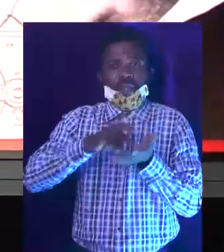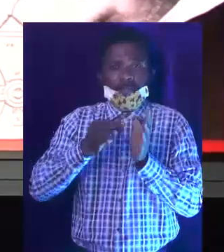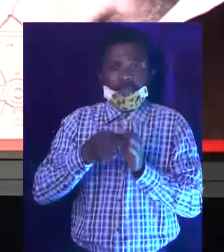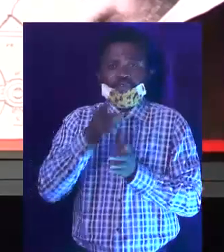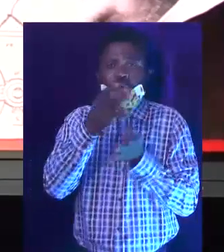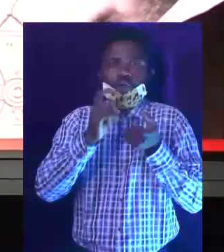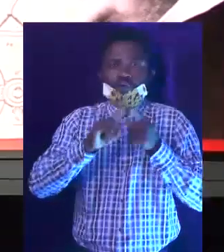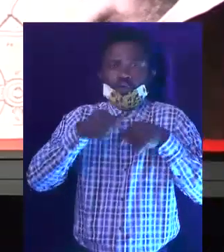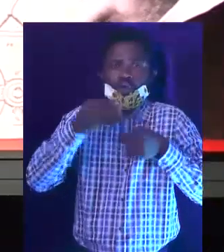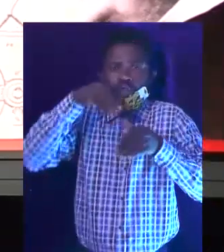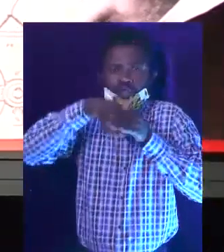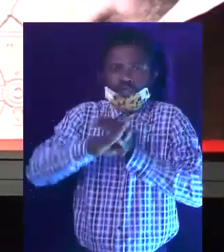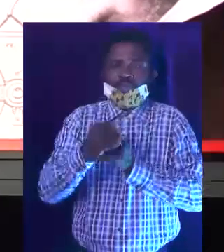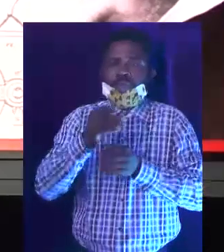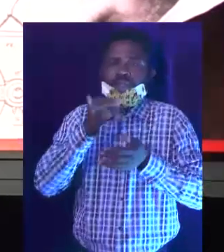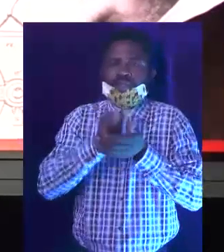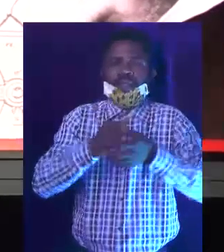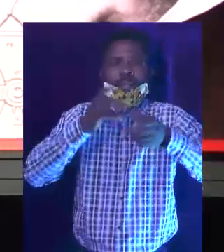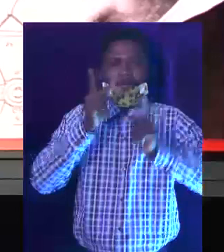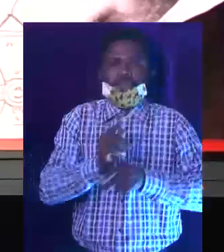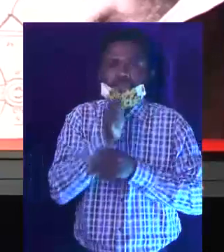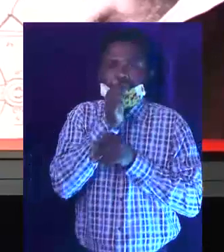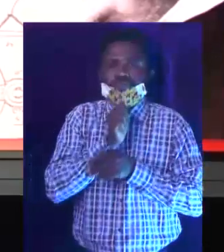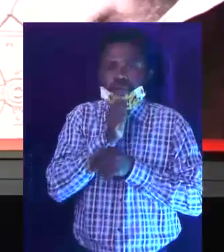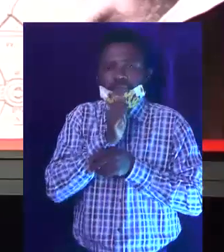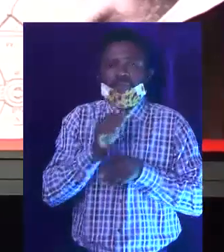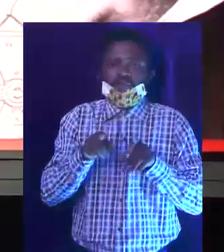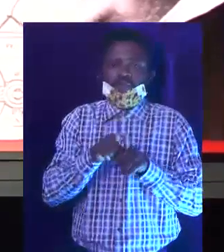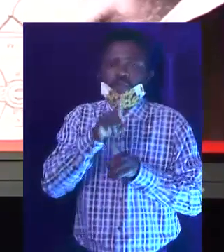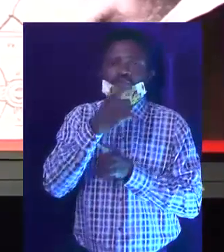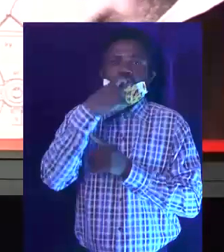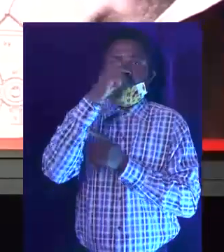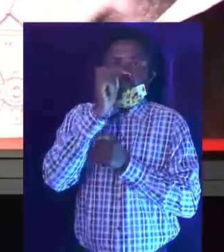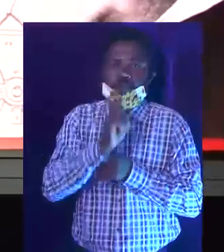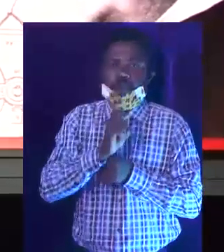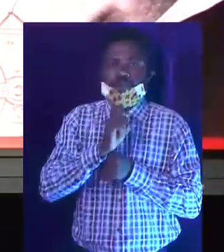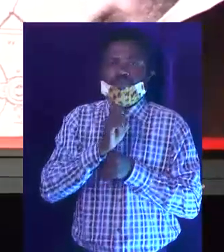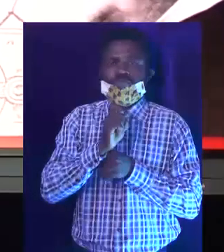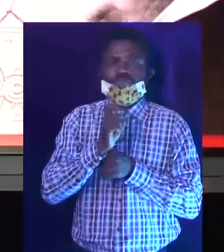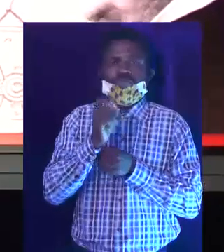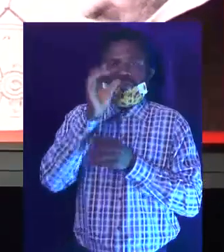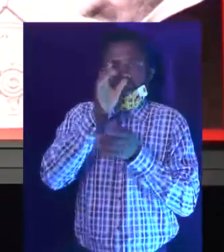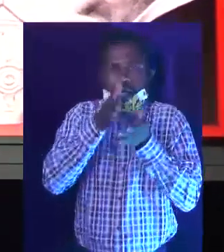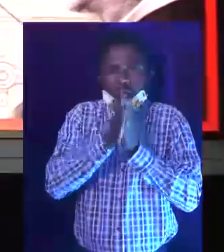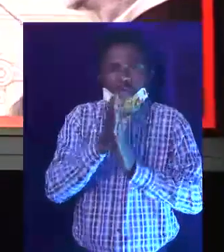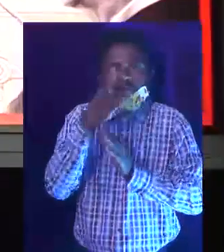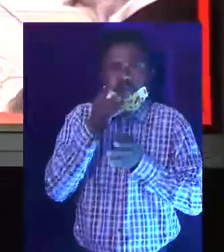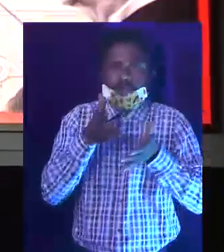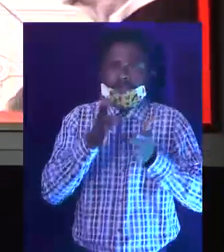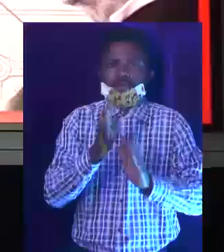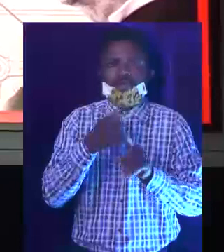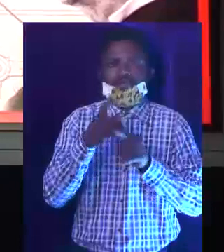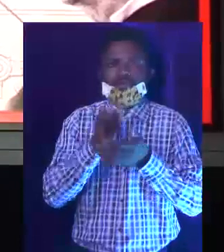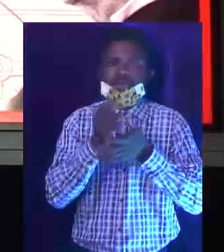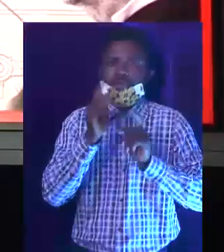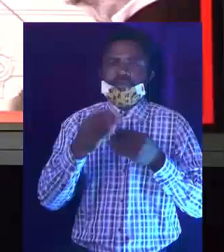That means you want to go into that person's privacy. So you must seek the permission from the